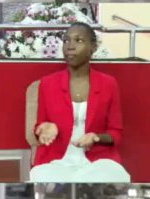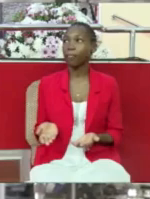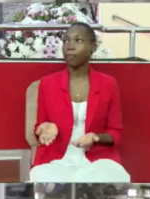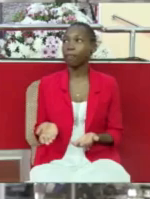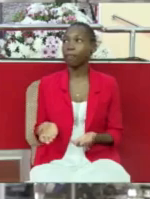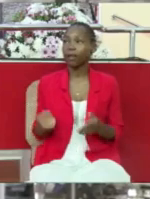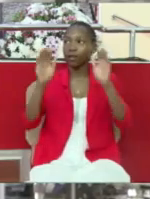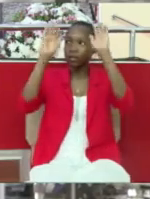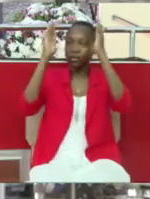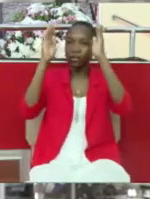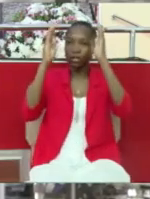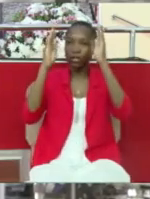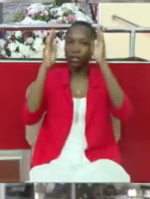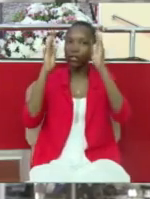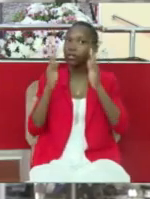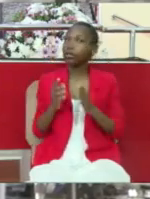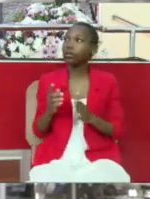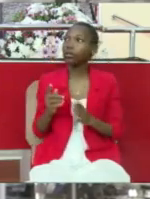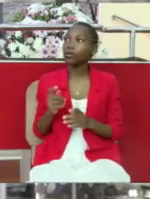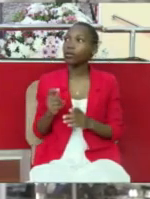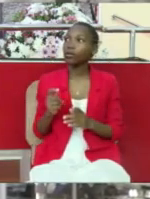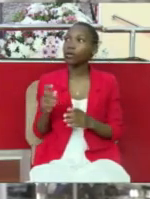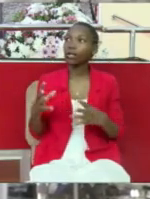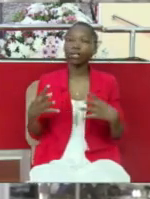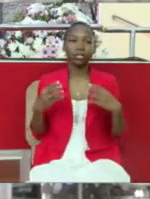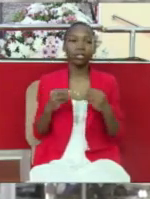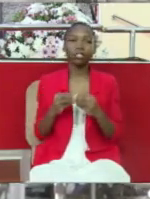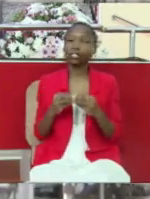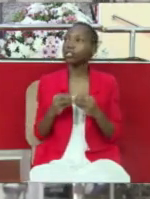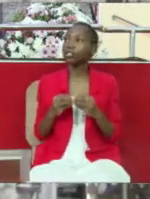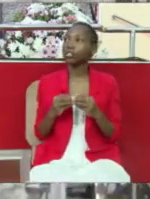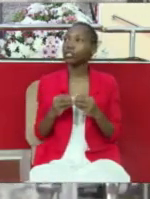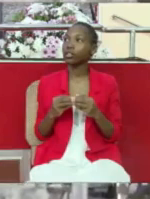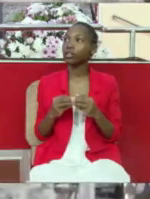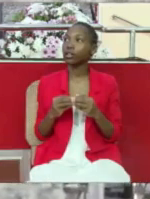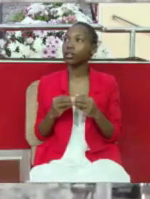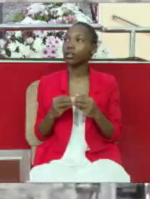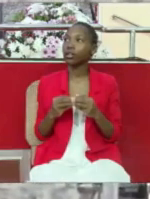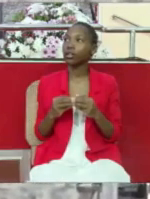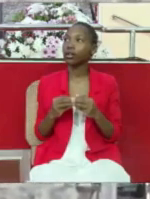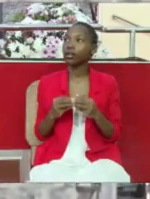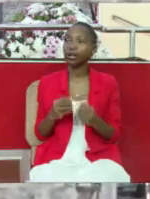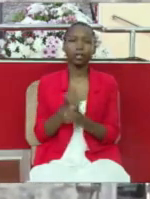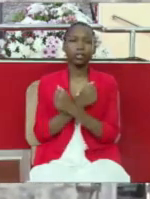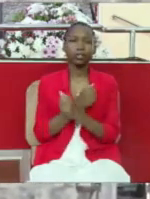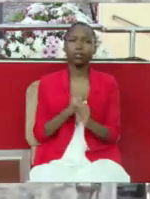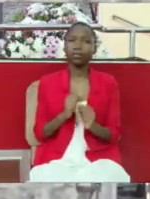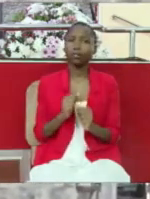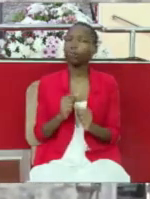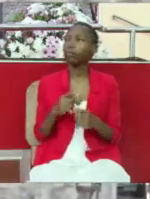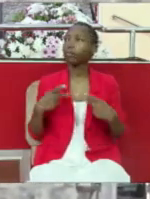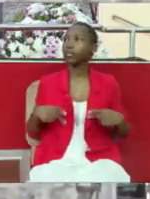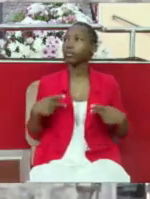donkey well trained, punda ambaye amefunzwa vizuri, becomes very dependable. Huo watu kutegemea. A believer well trained, muumini ambao